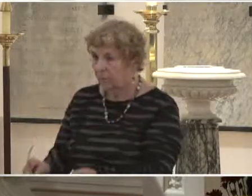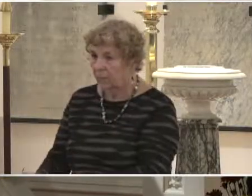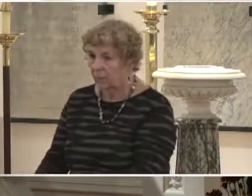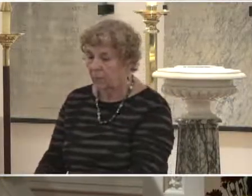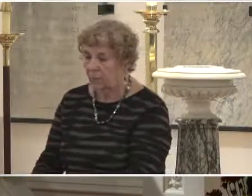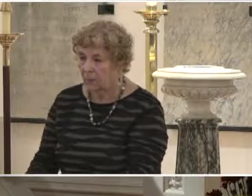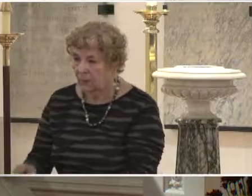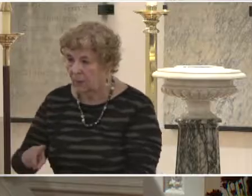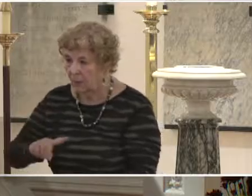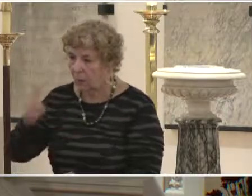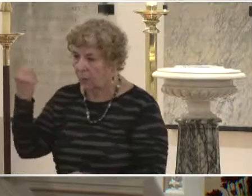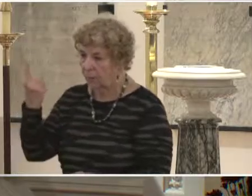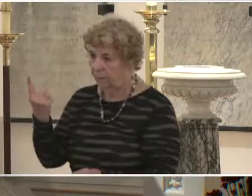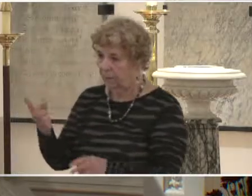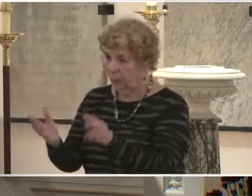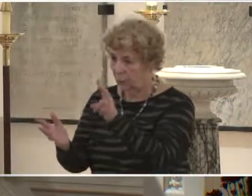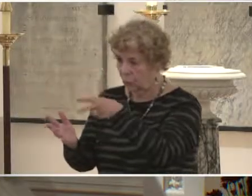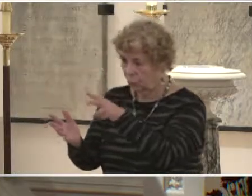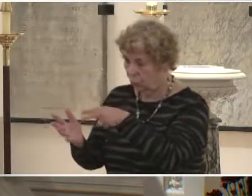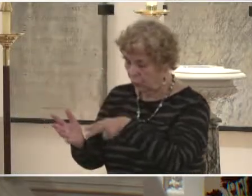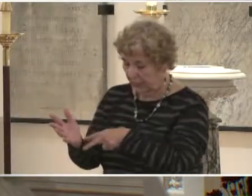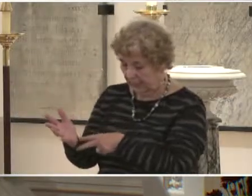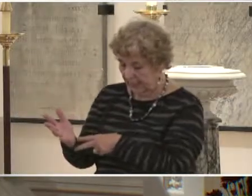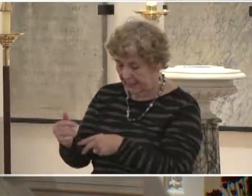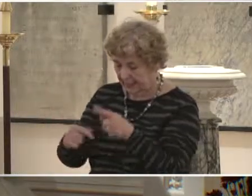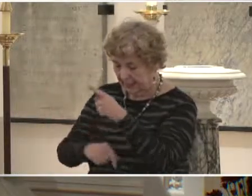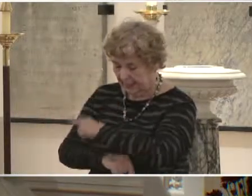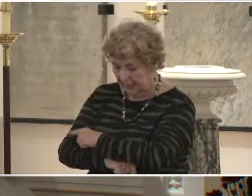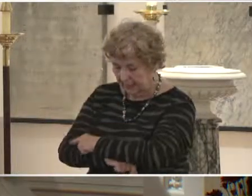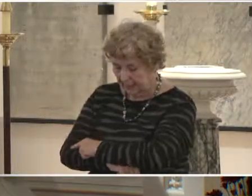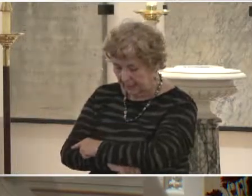Redeemer. Amen.